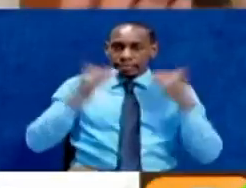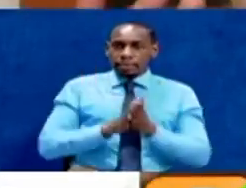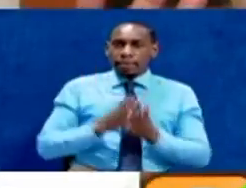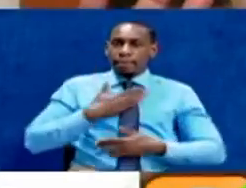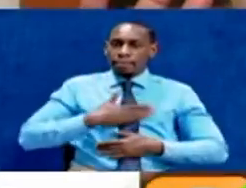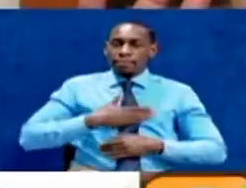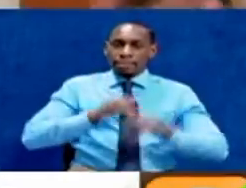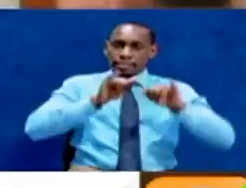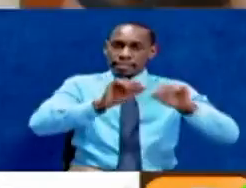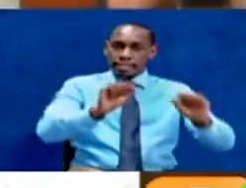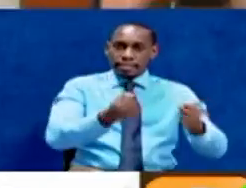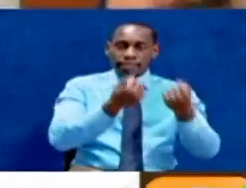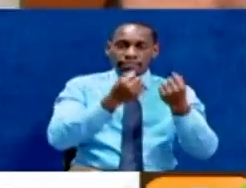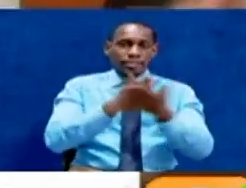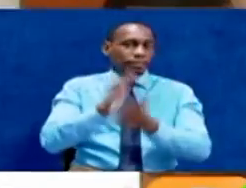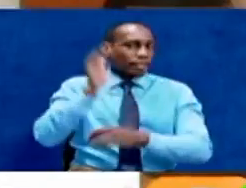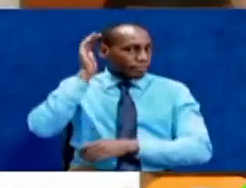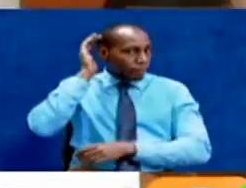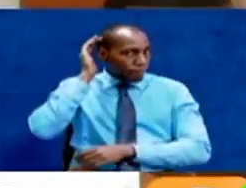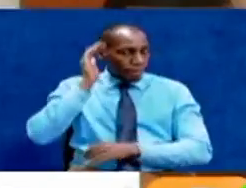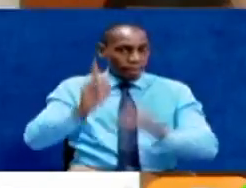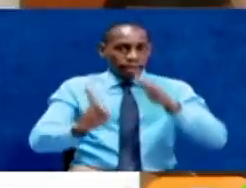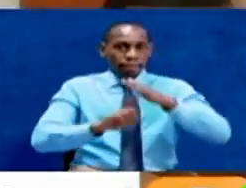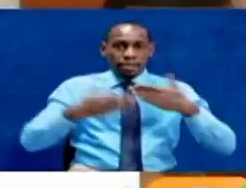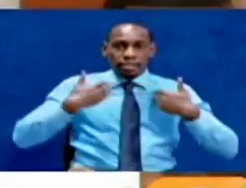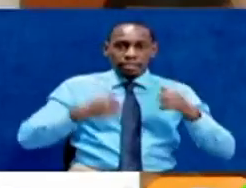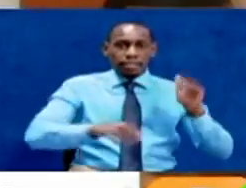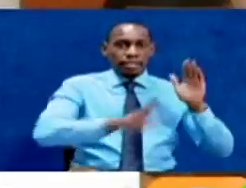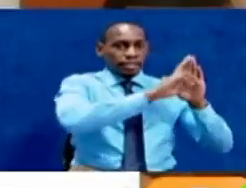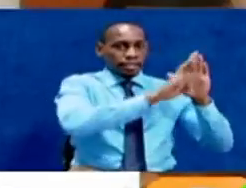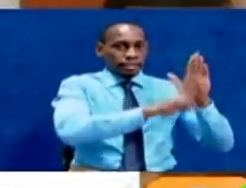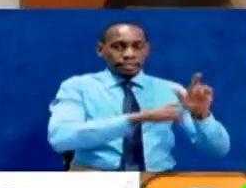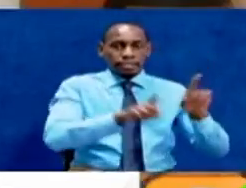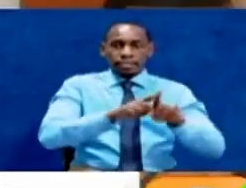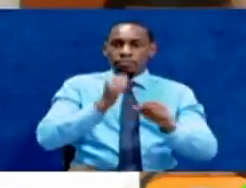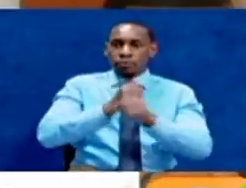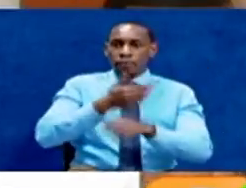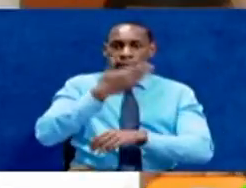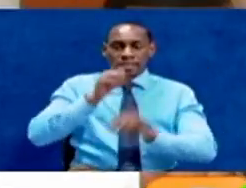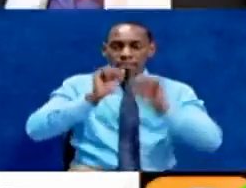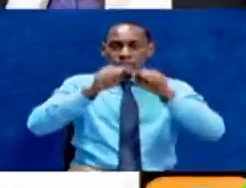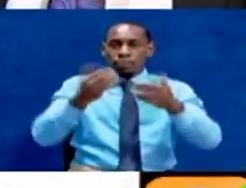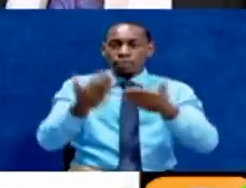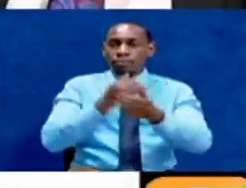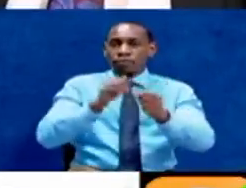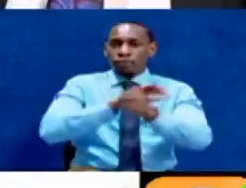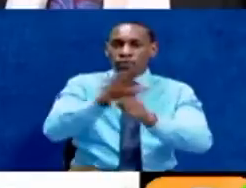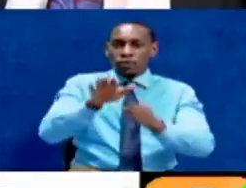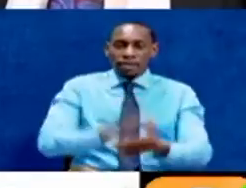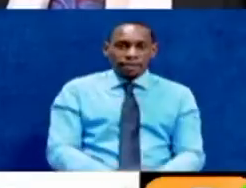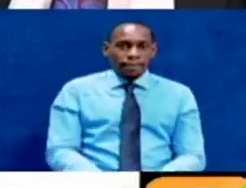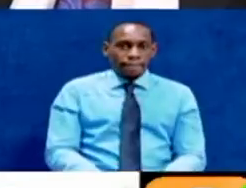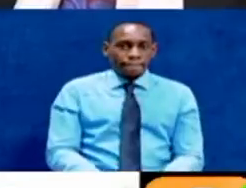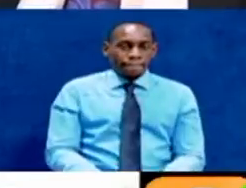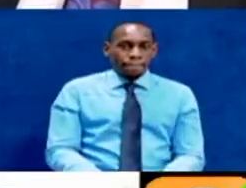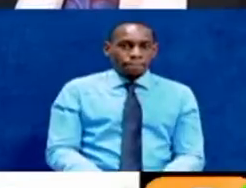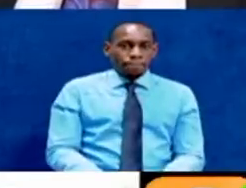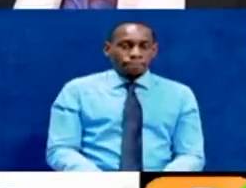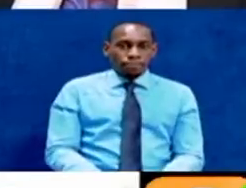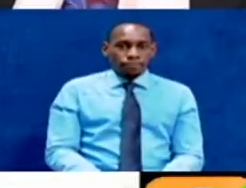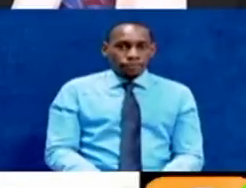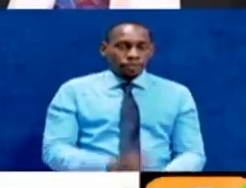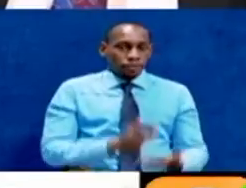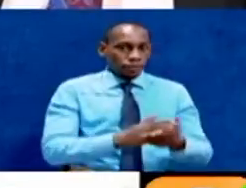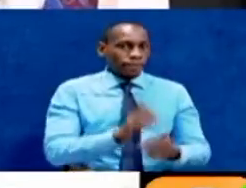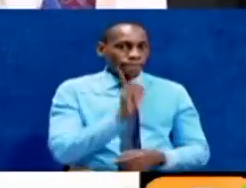safe. Let's watch, let's listen to the MOH guidelines whenever we can, and let's do the best we can to fight this COVID. My goodness, finishing on a